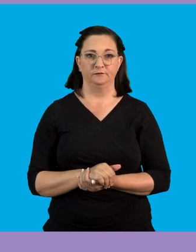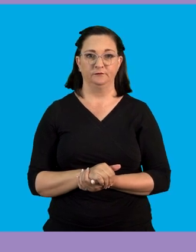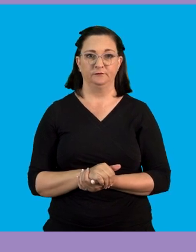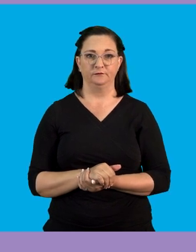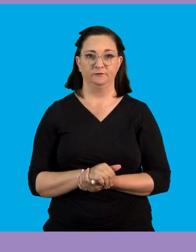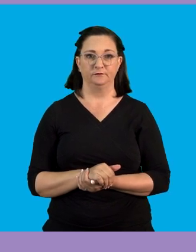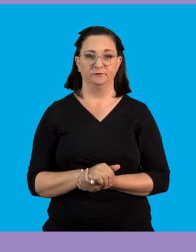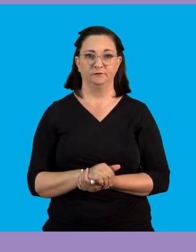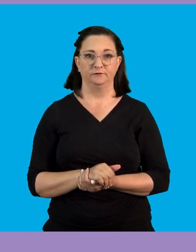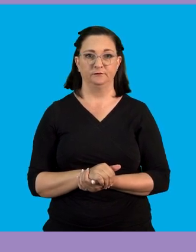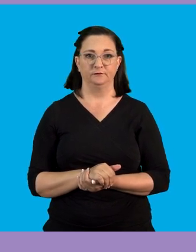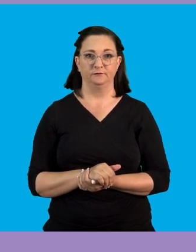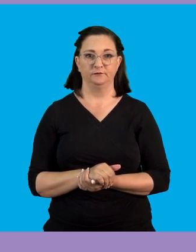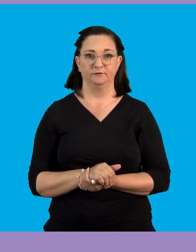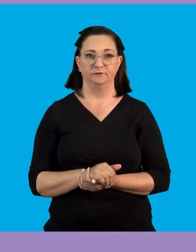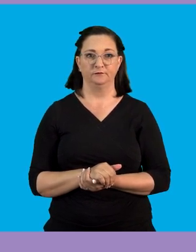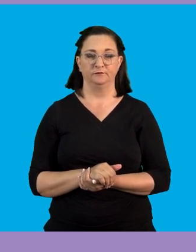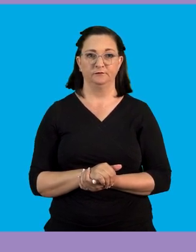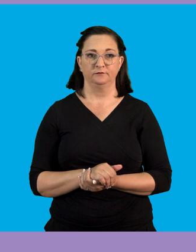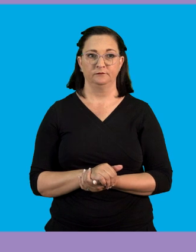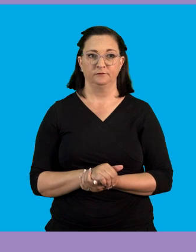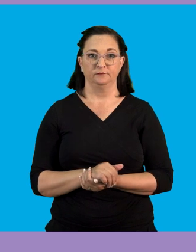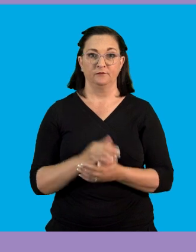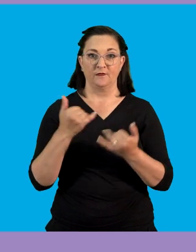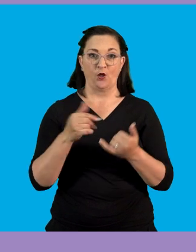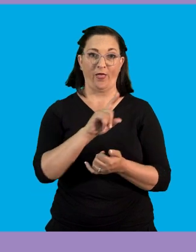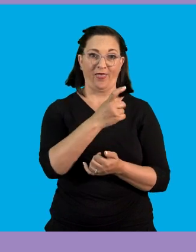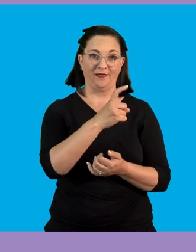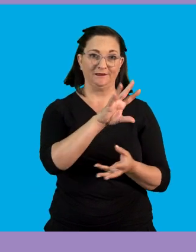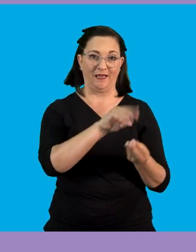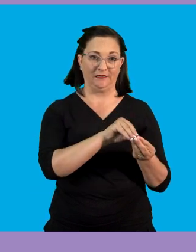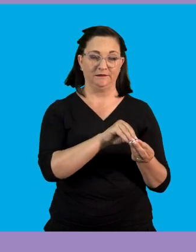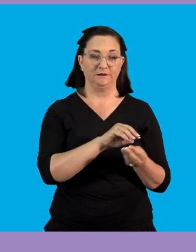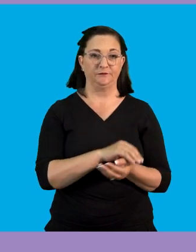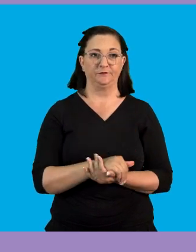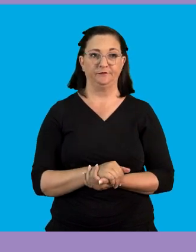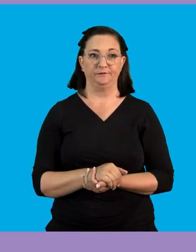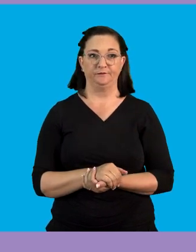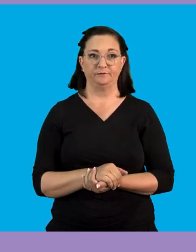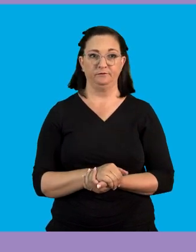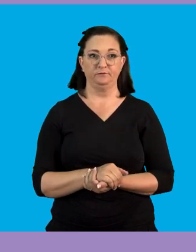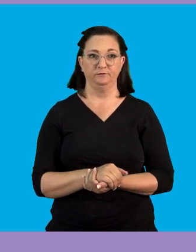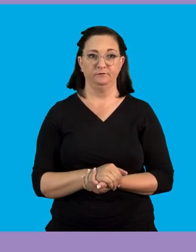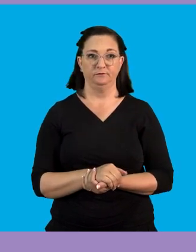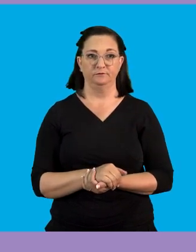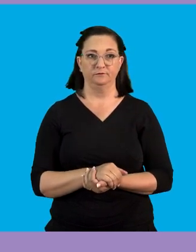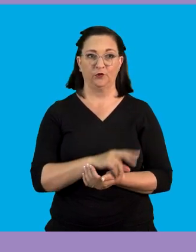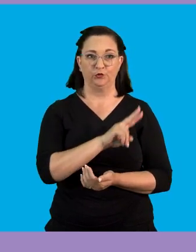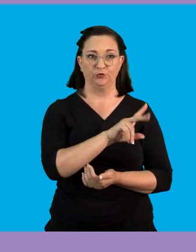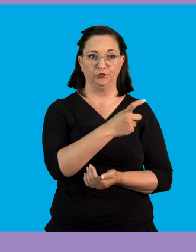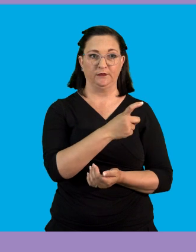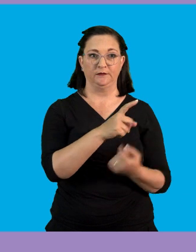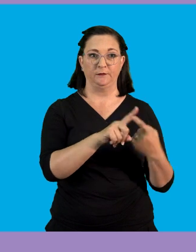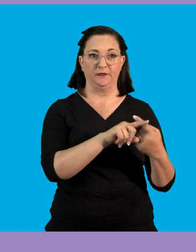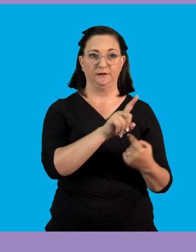they are interior angles of a quad. And then we add the x's together. There's an x there,